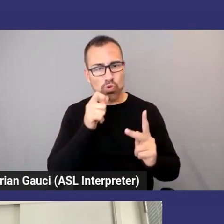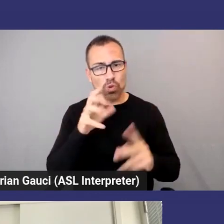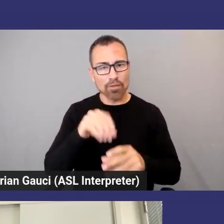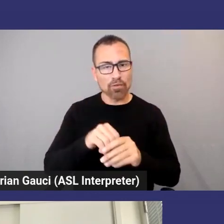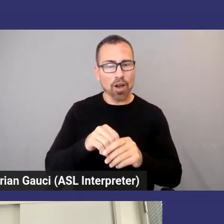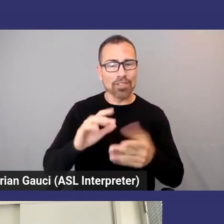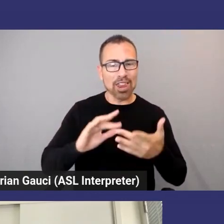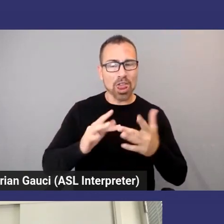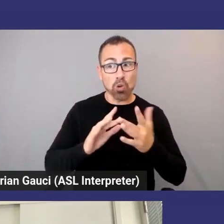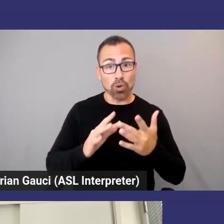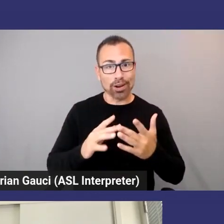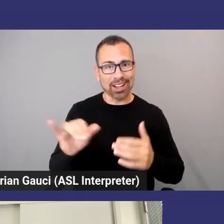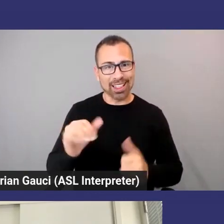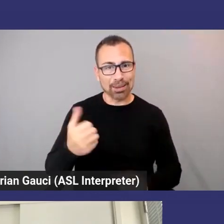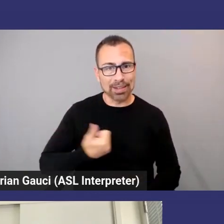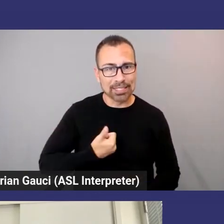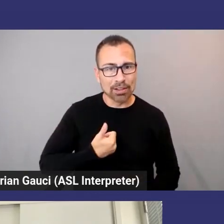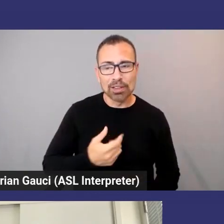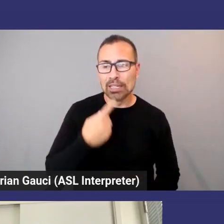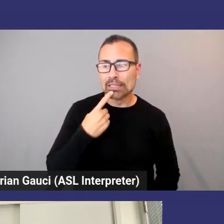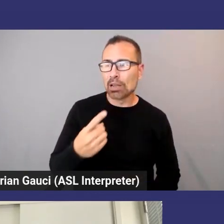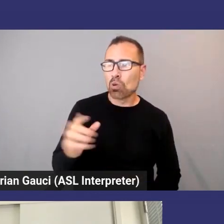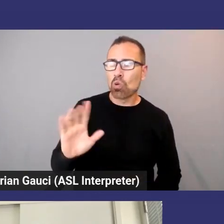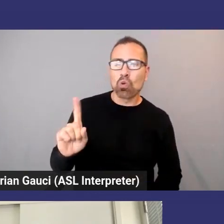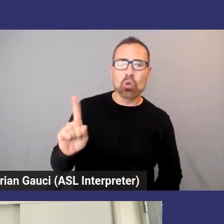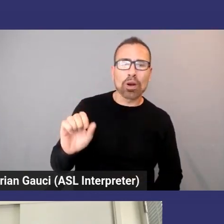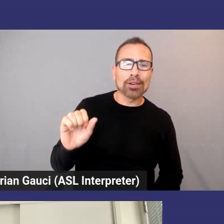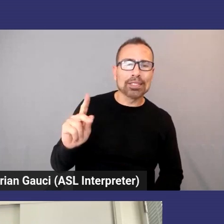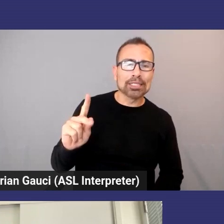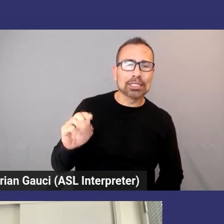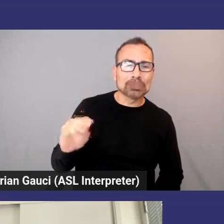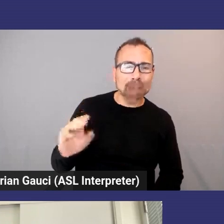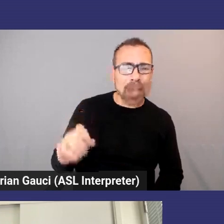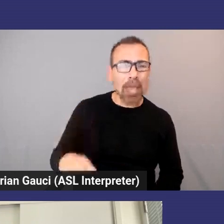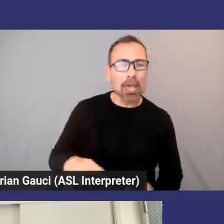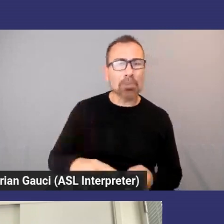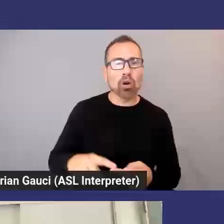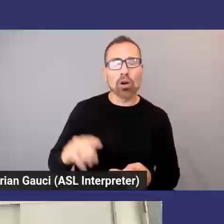would say, hey, where is span port or mirror port? I want to get my PCAP